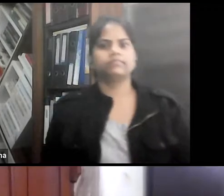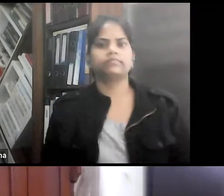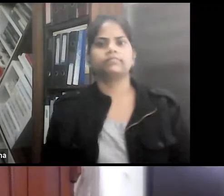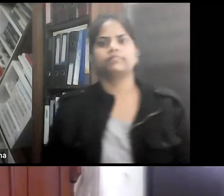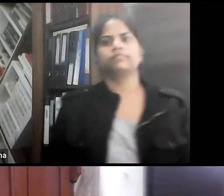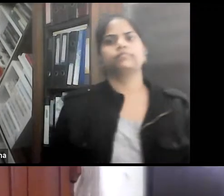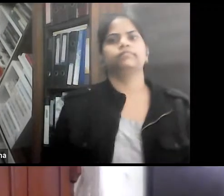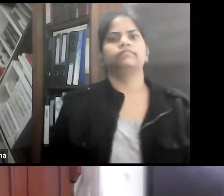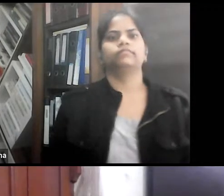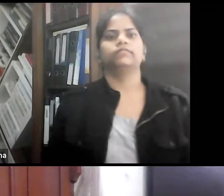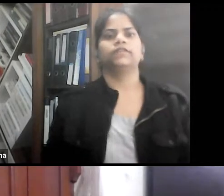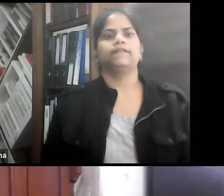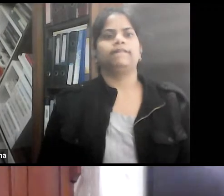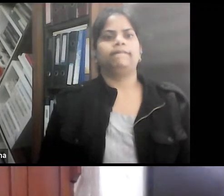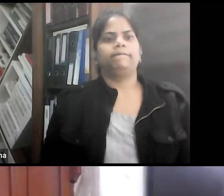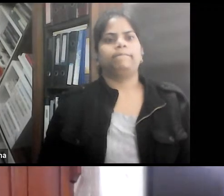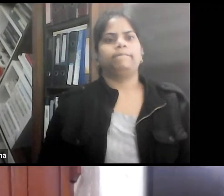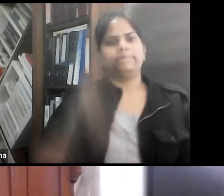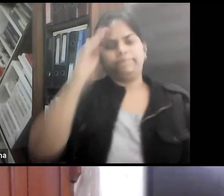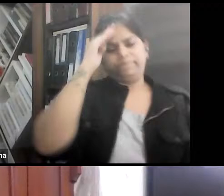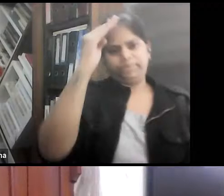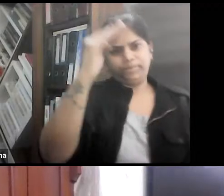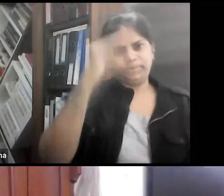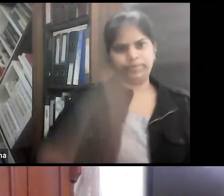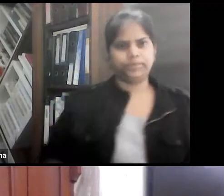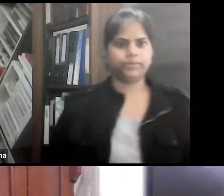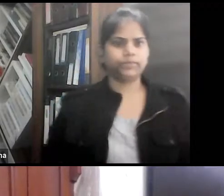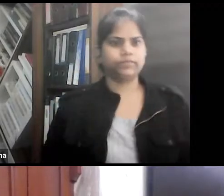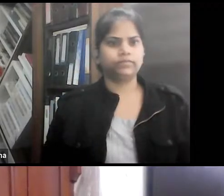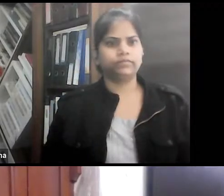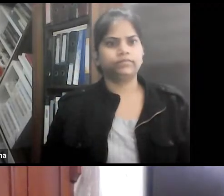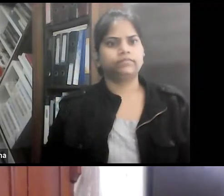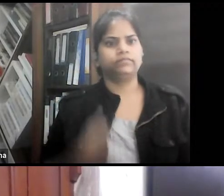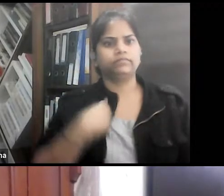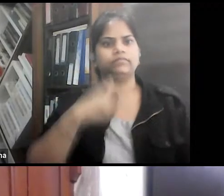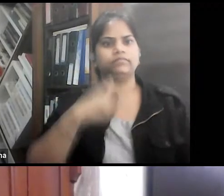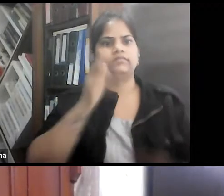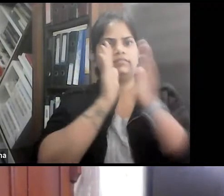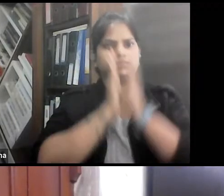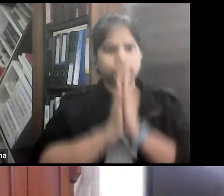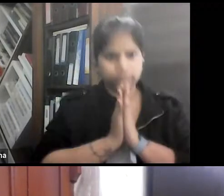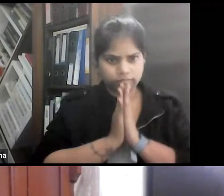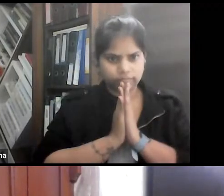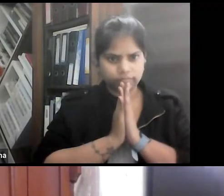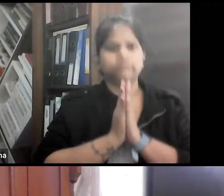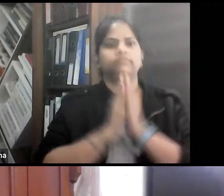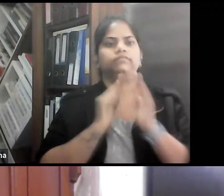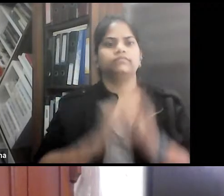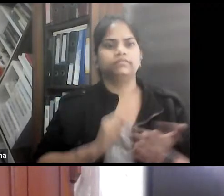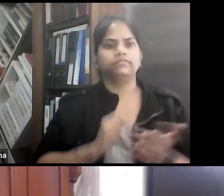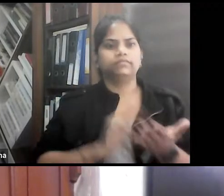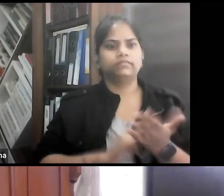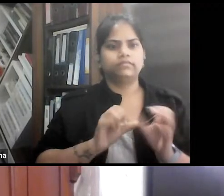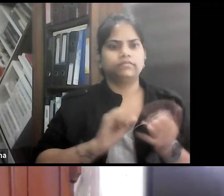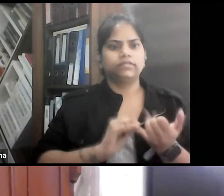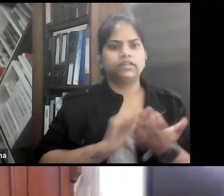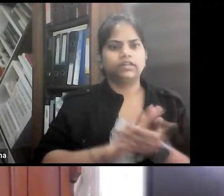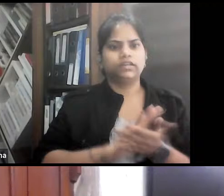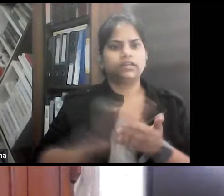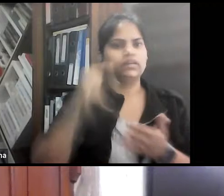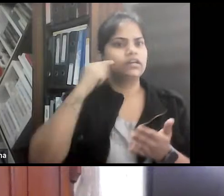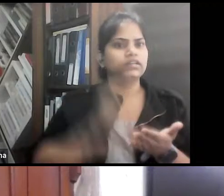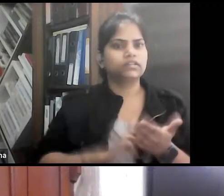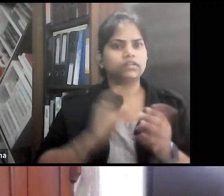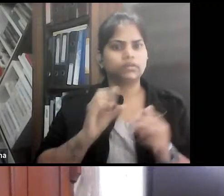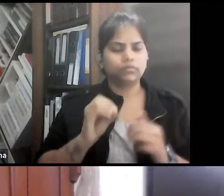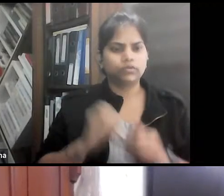Go ahead. Hello. Hajime mashite, Mashimo-san. Arigatou gozaimasu. It